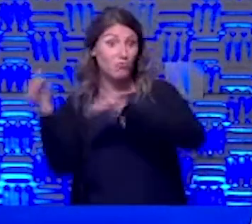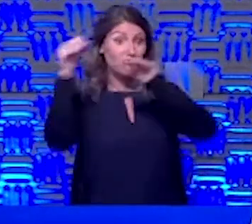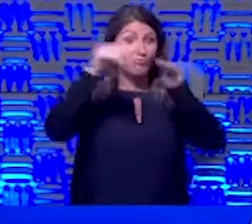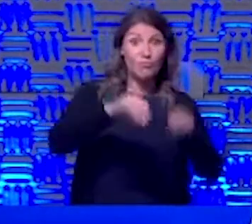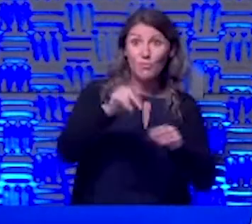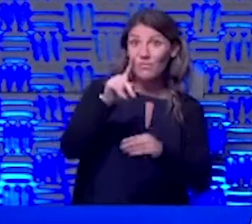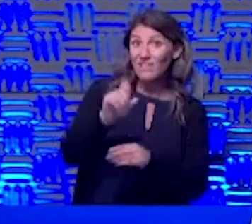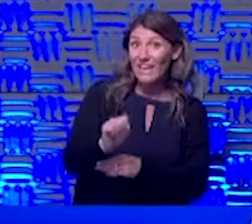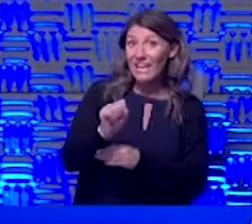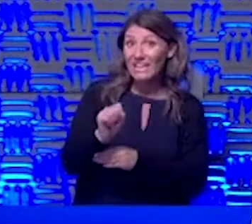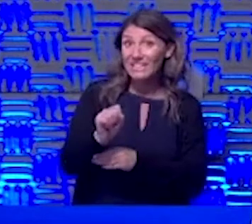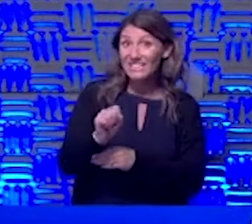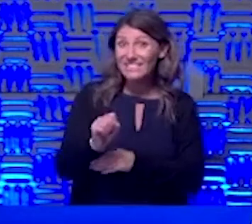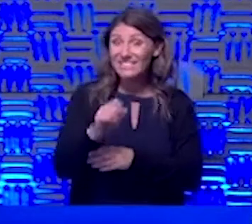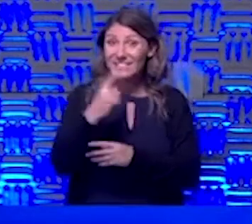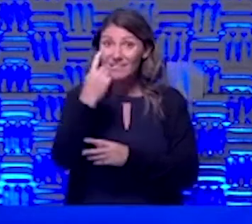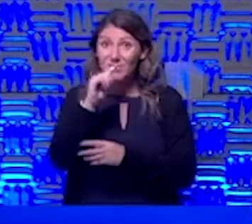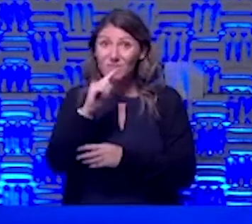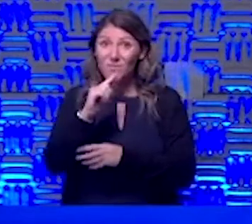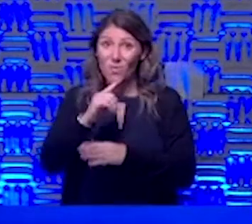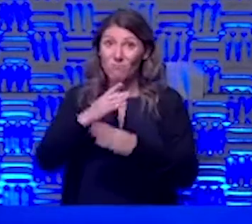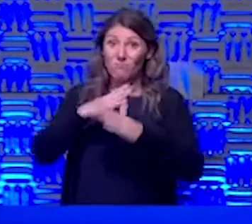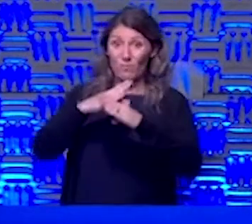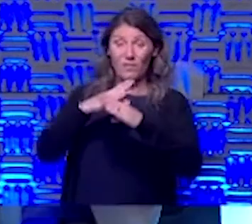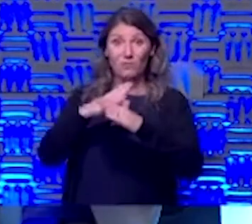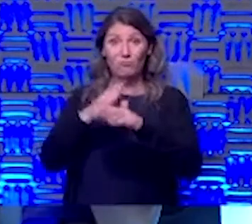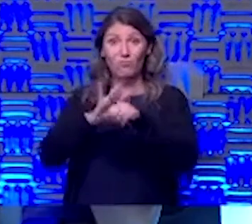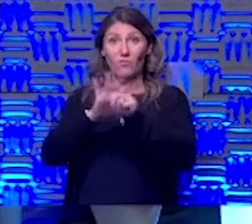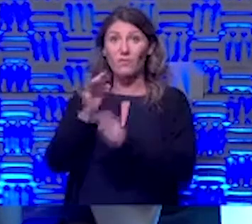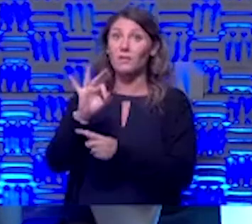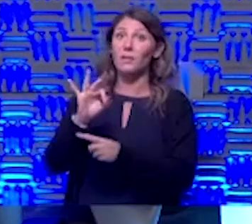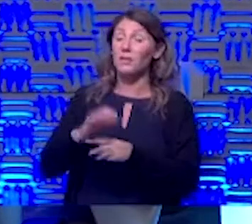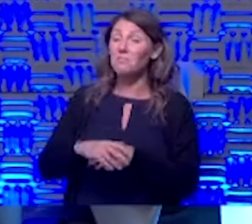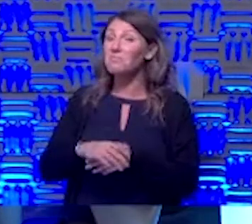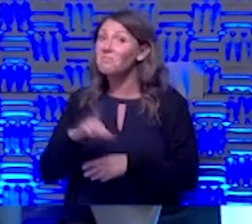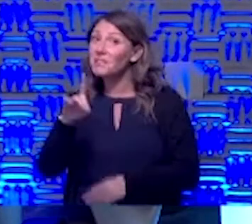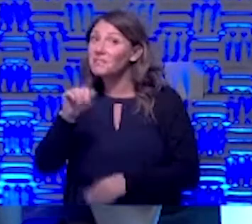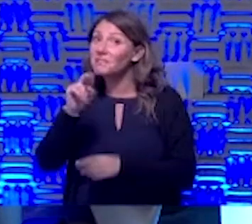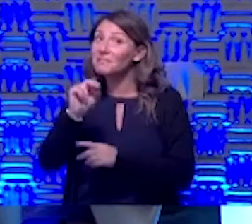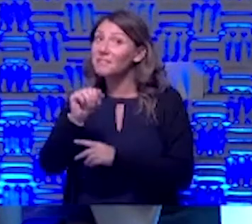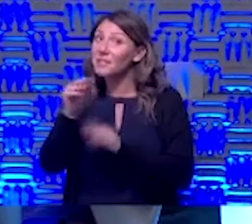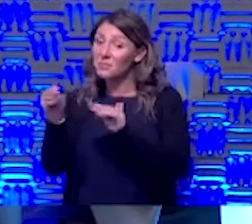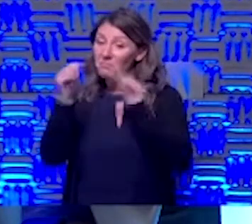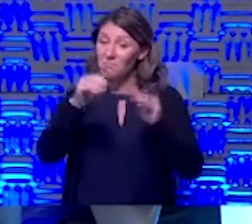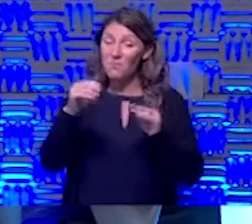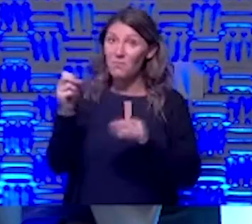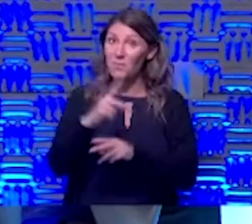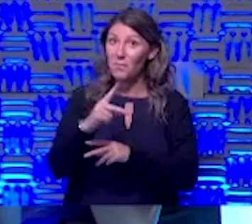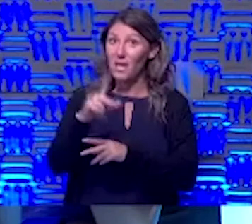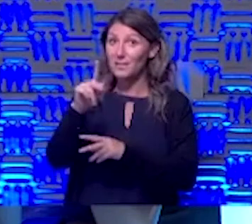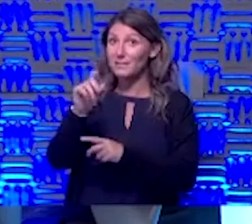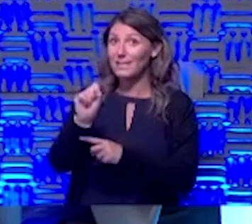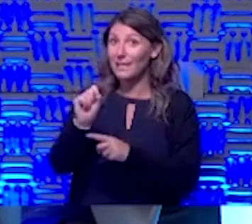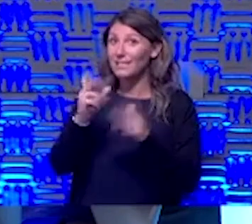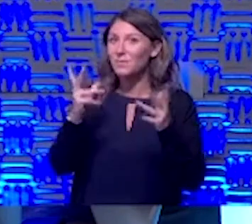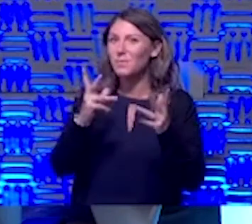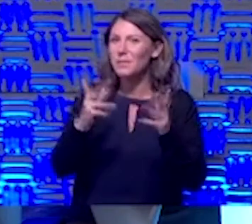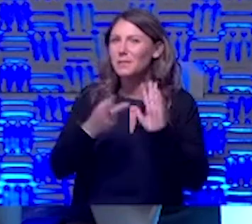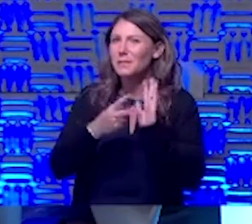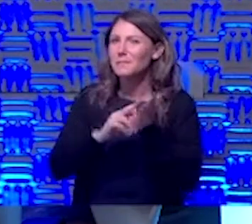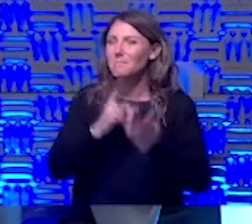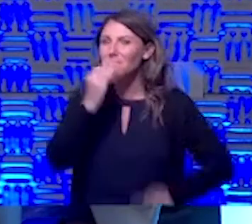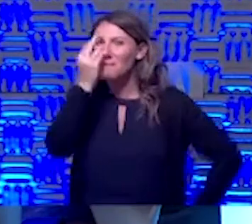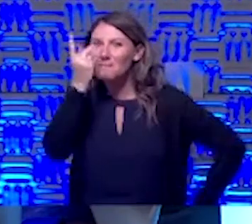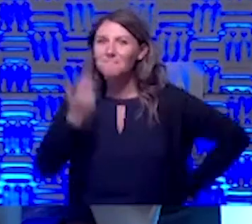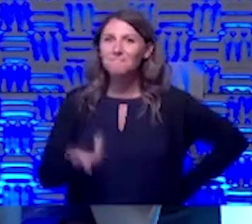epidemiology here. That's going to be a fun one. Okay, Dana, I think moving back to Kansas is probably Larry and I and you. And so let's take that one. Larry, what do you